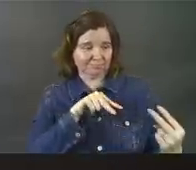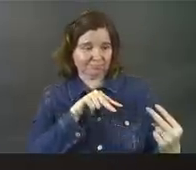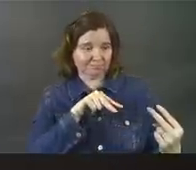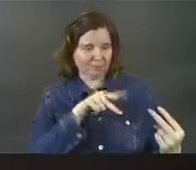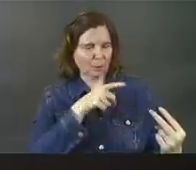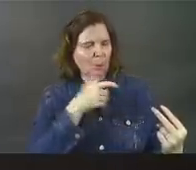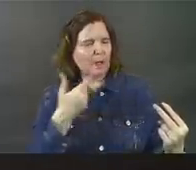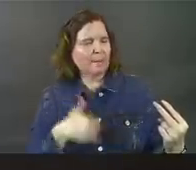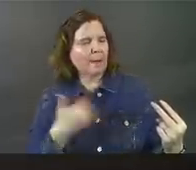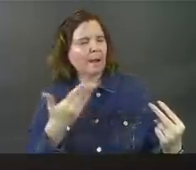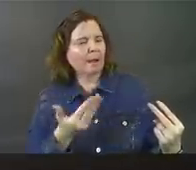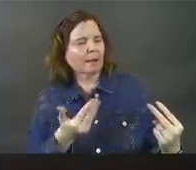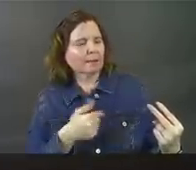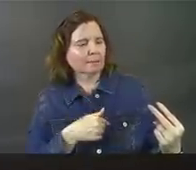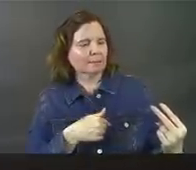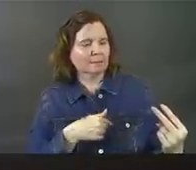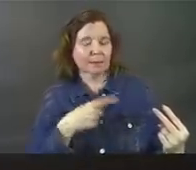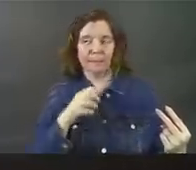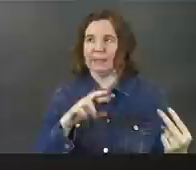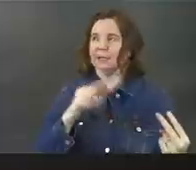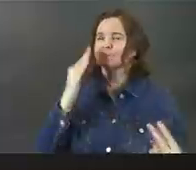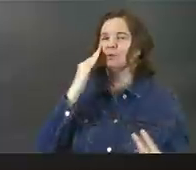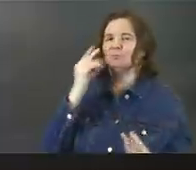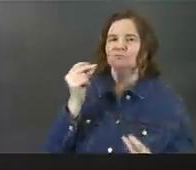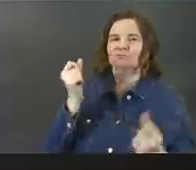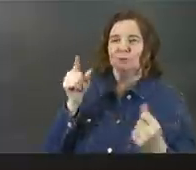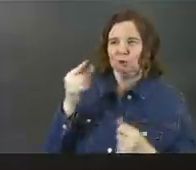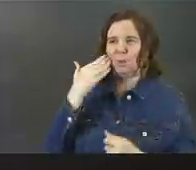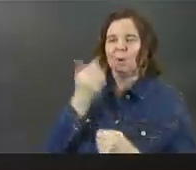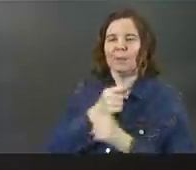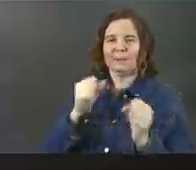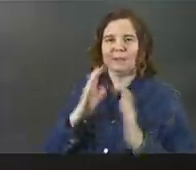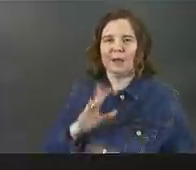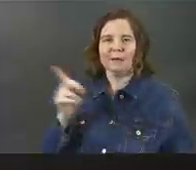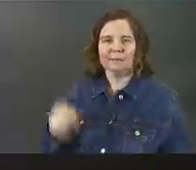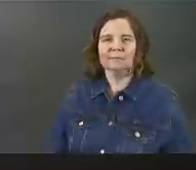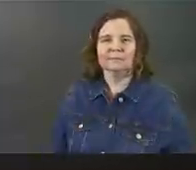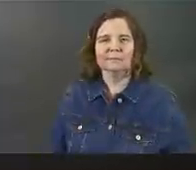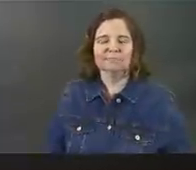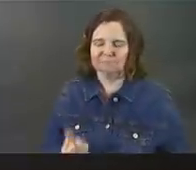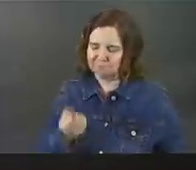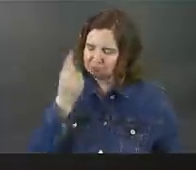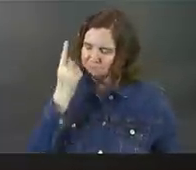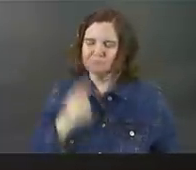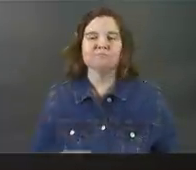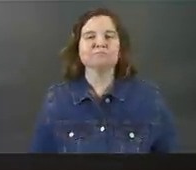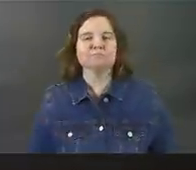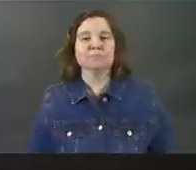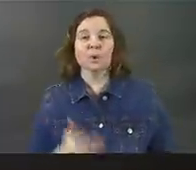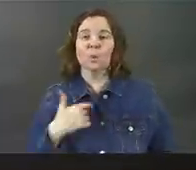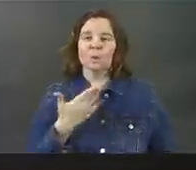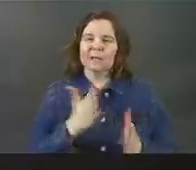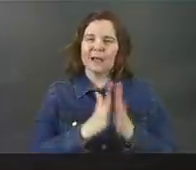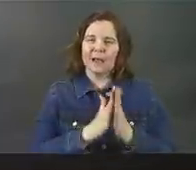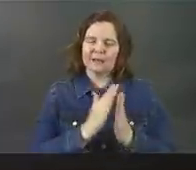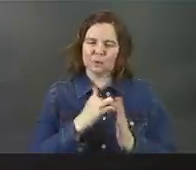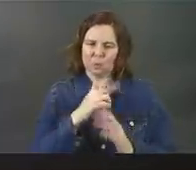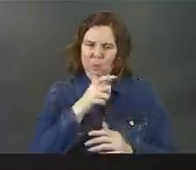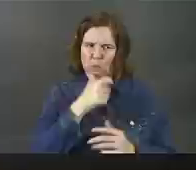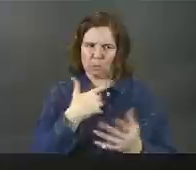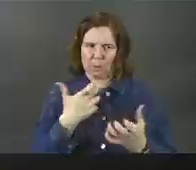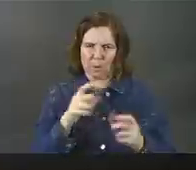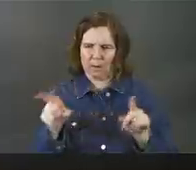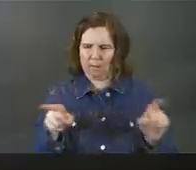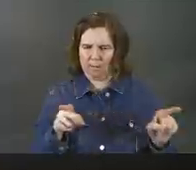him in the eye and said, "Who am I?" Peter knew, "You're the Messiah. I get it." And so we need to ask ourselves, who do